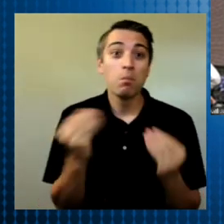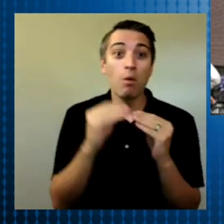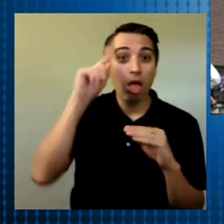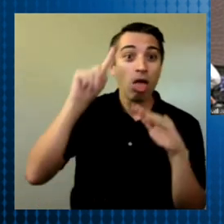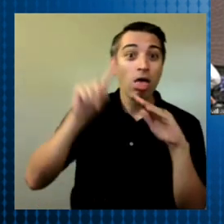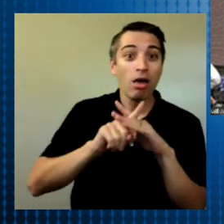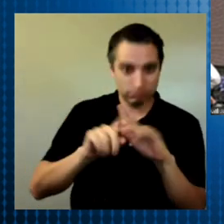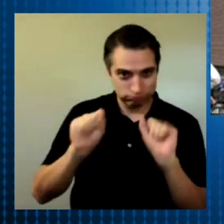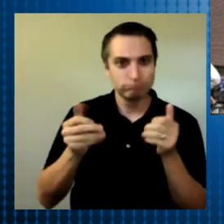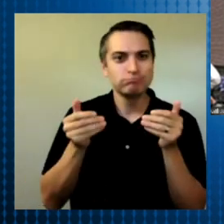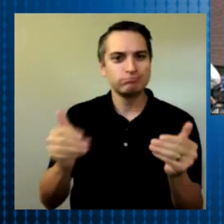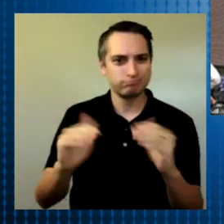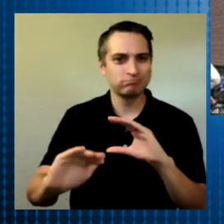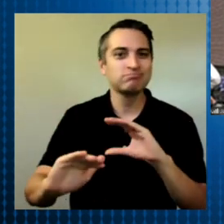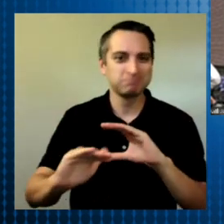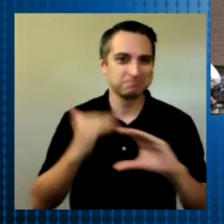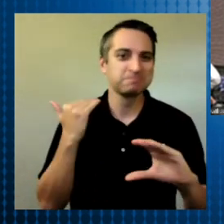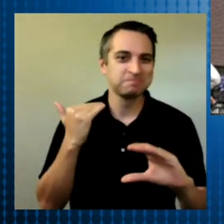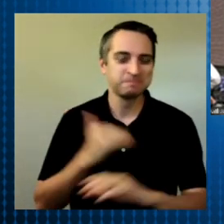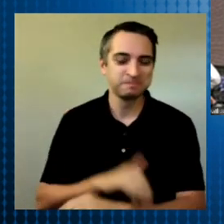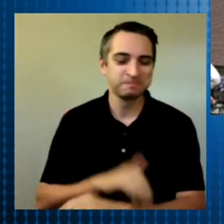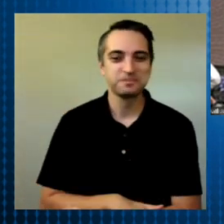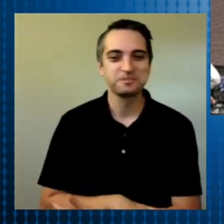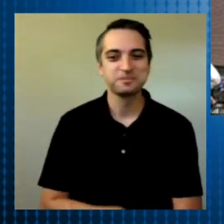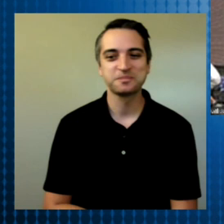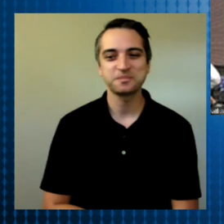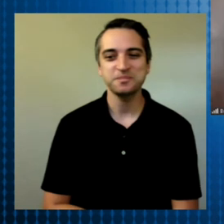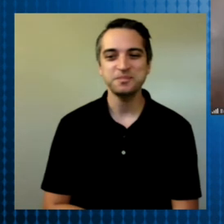as our speaker takes the floor.